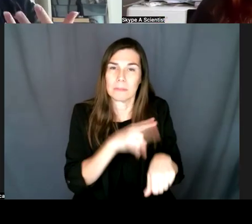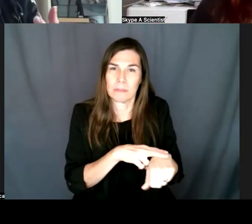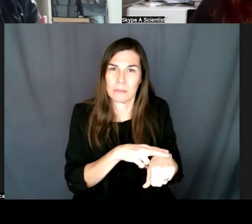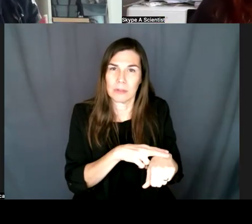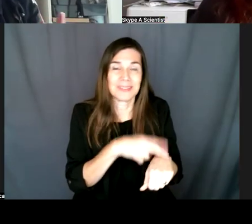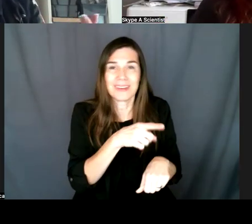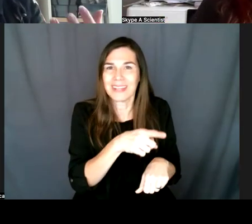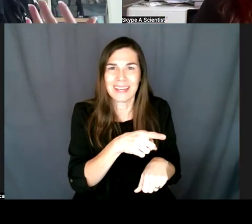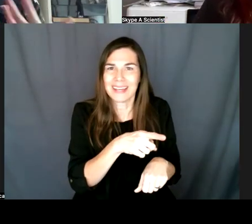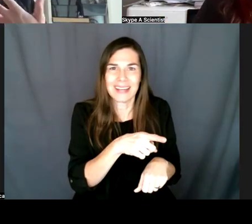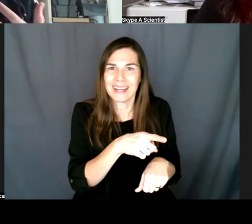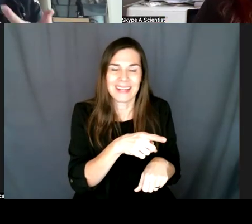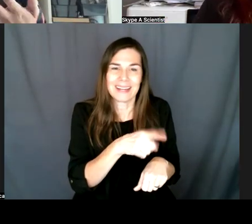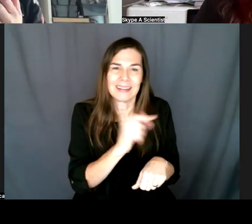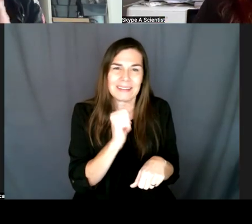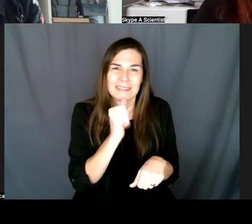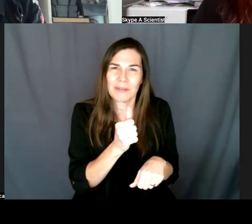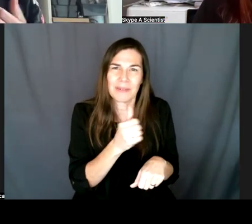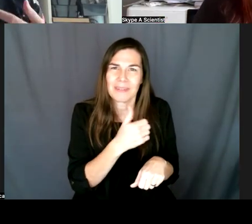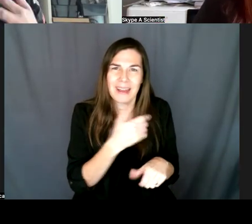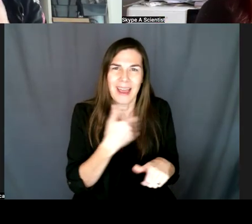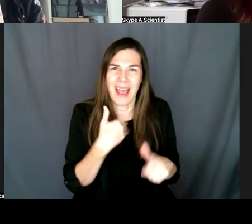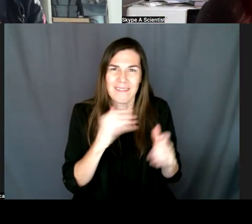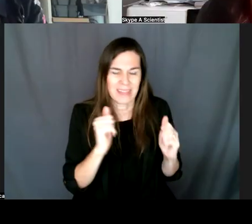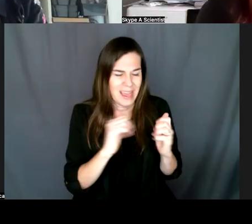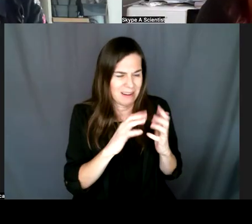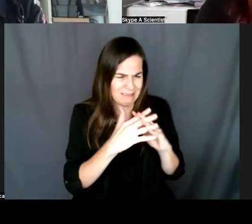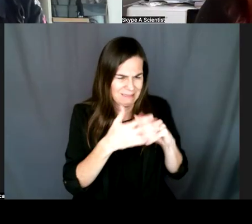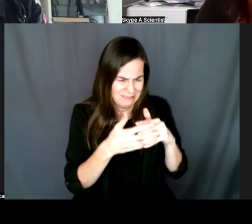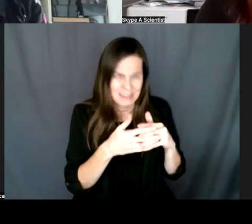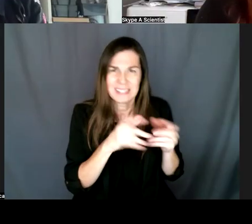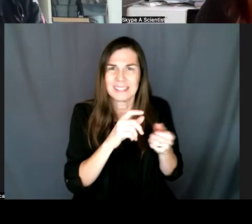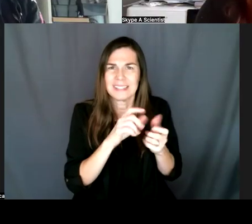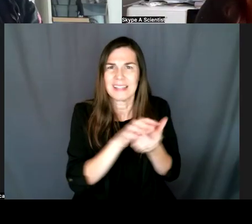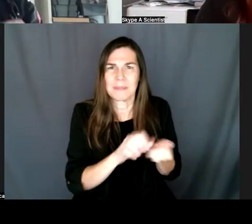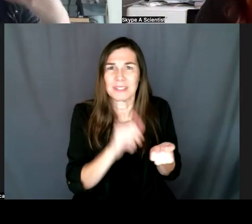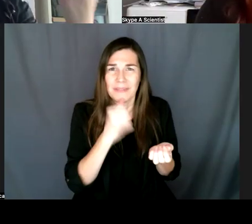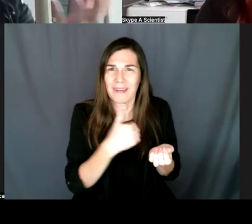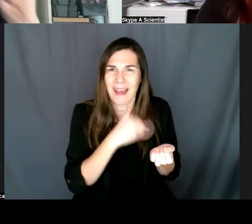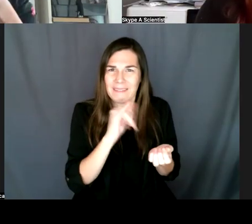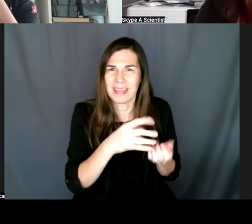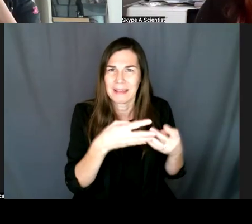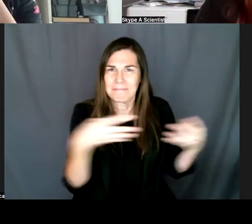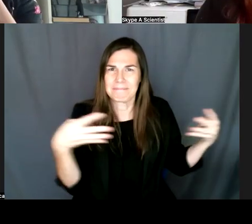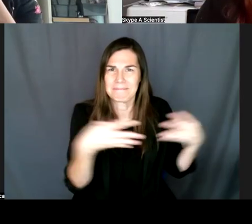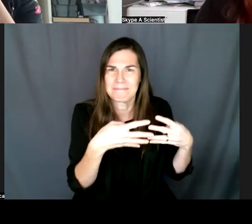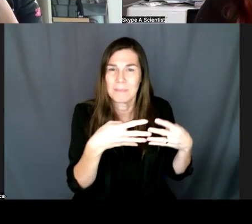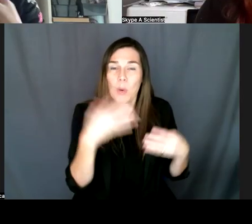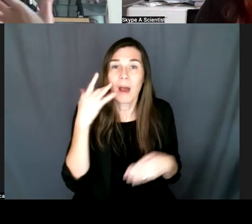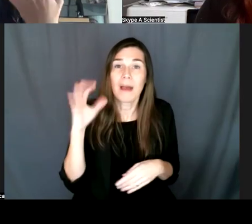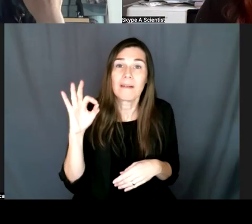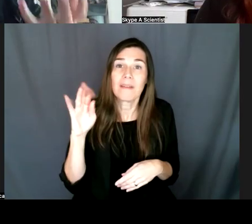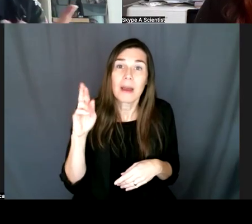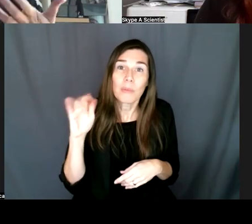never did that rearrangement that holds the damage. So that's why fabric or